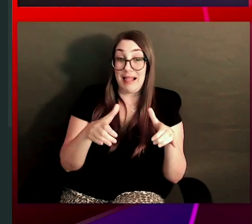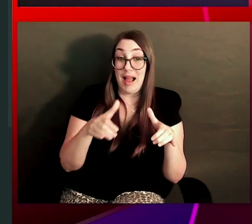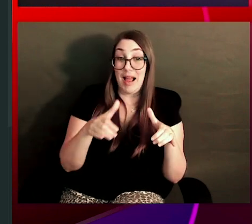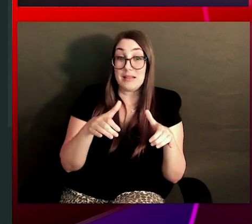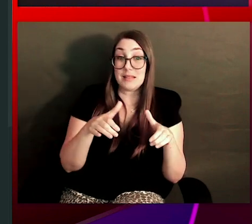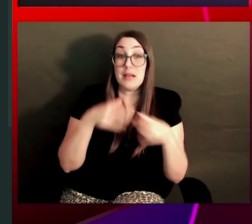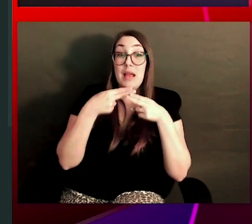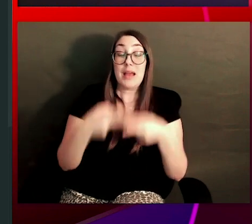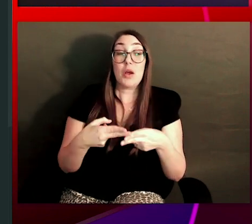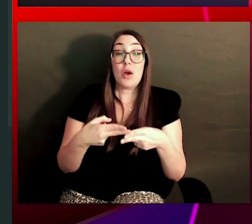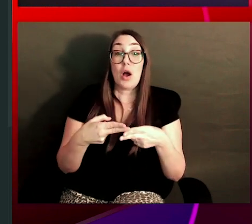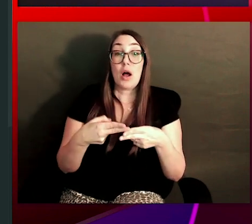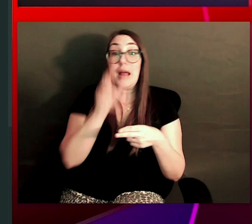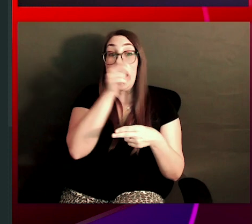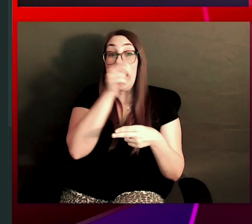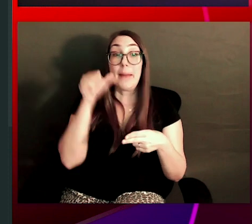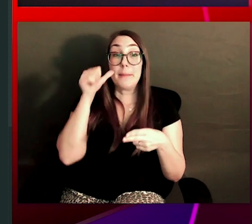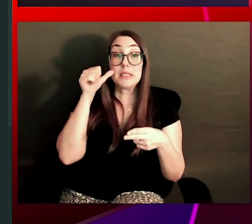it